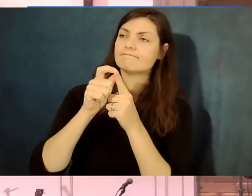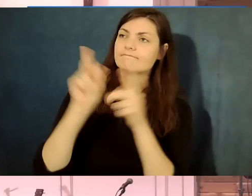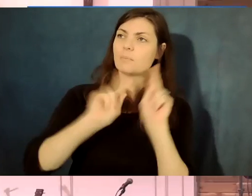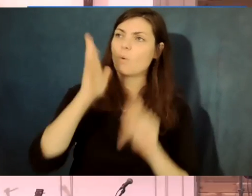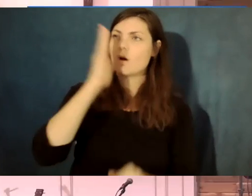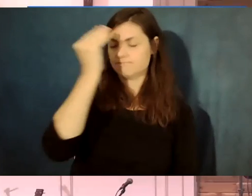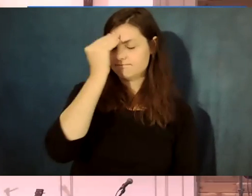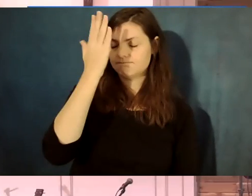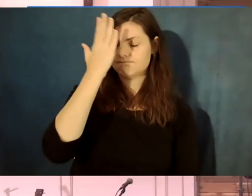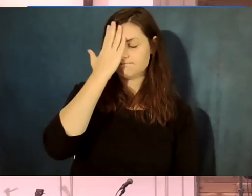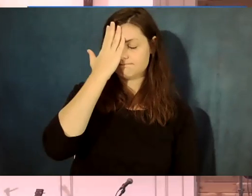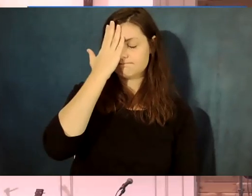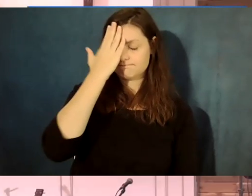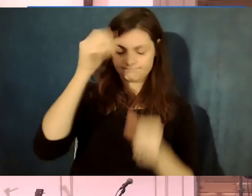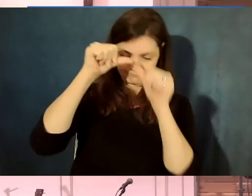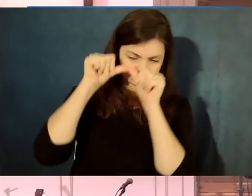would take root.